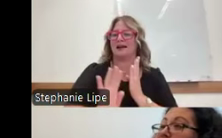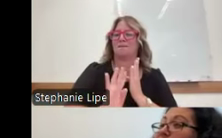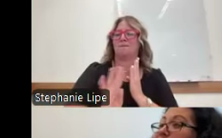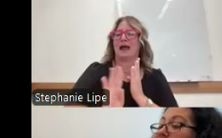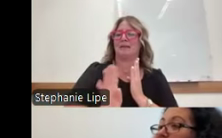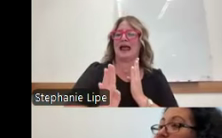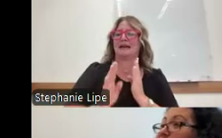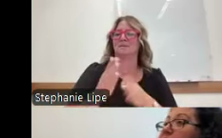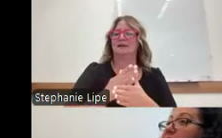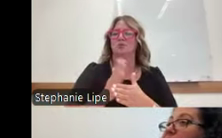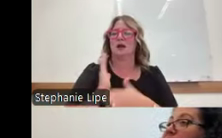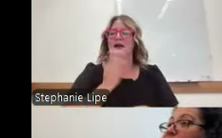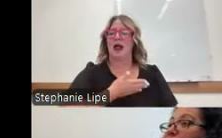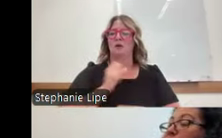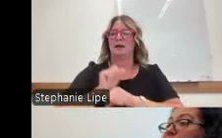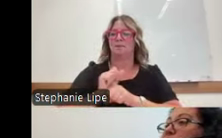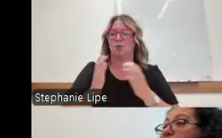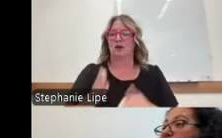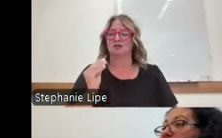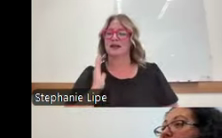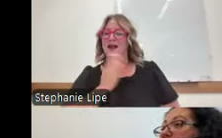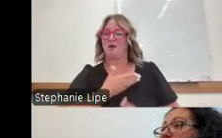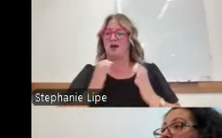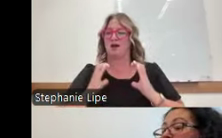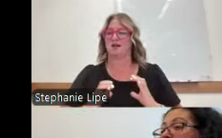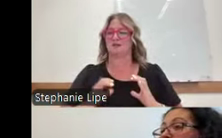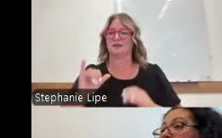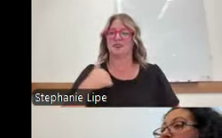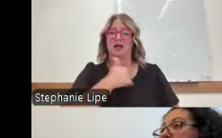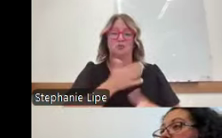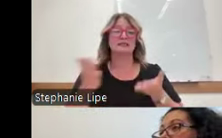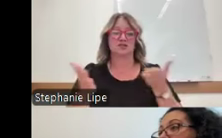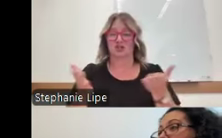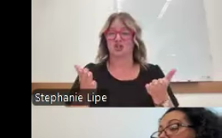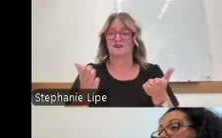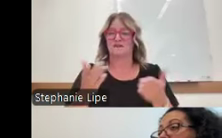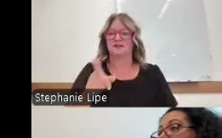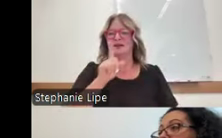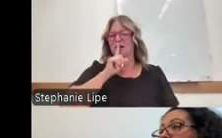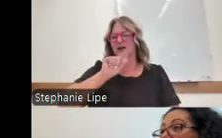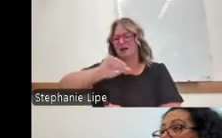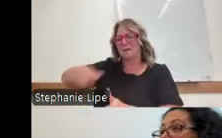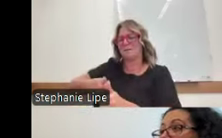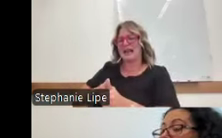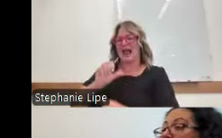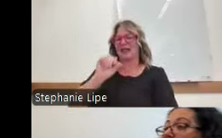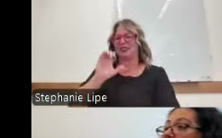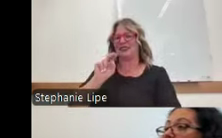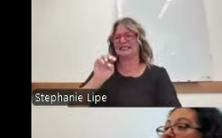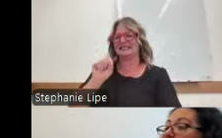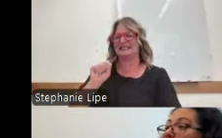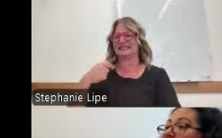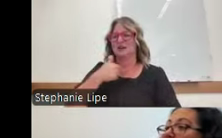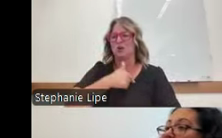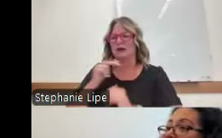support skills and also provide employers and customers that bridge to services.